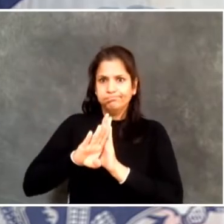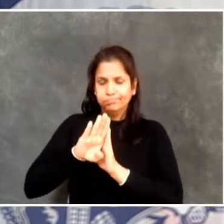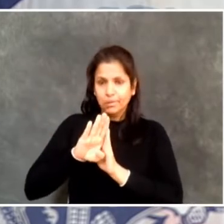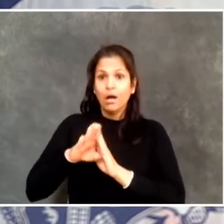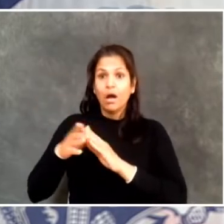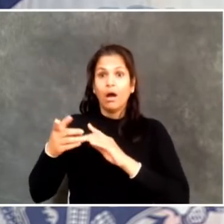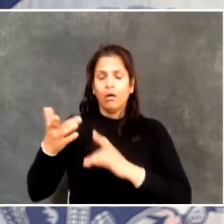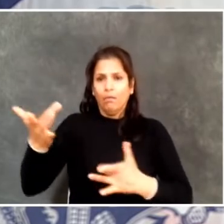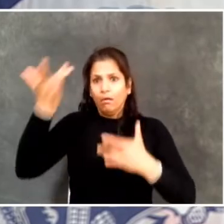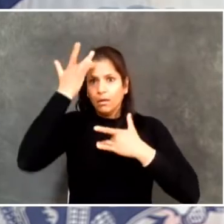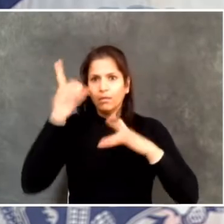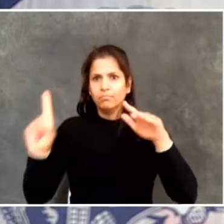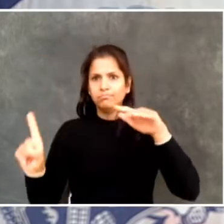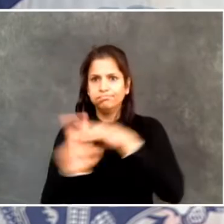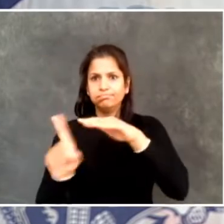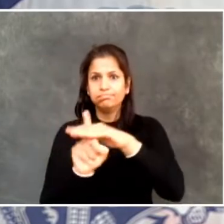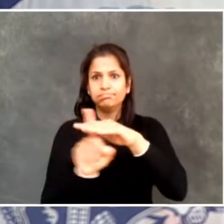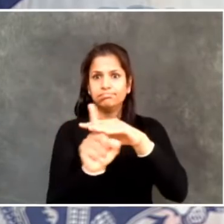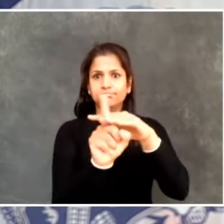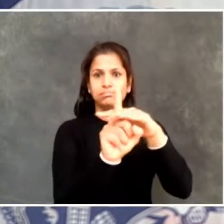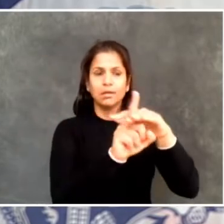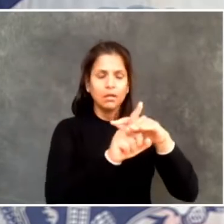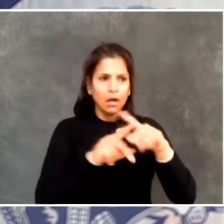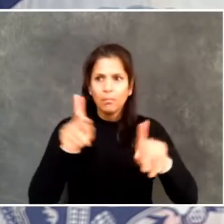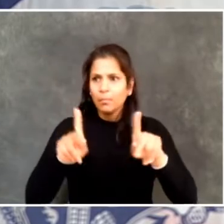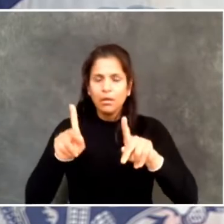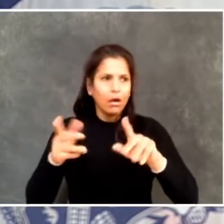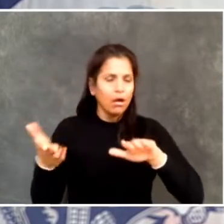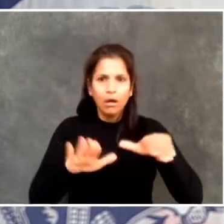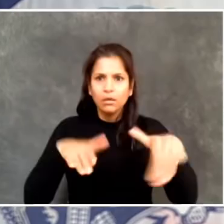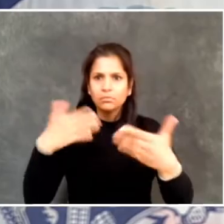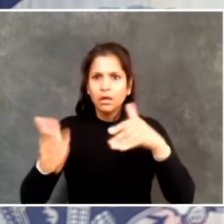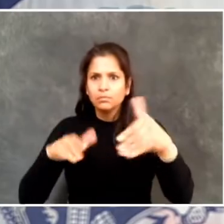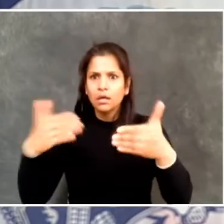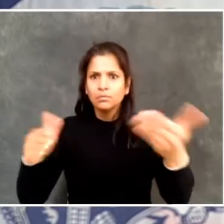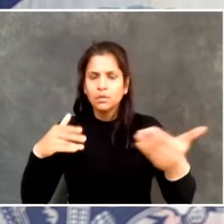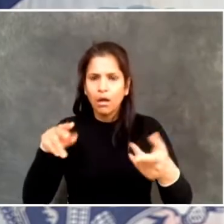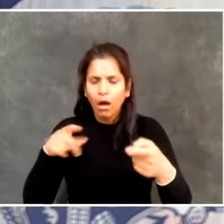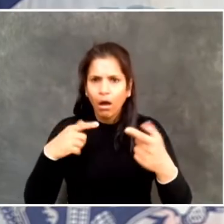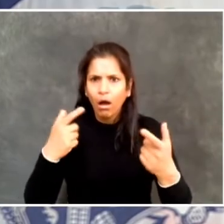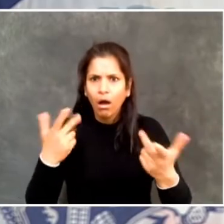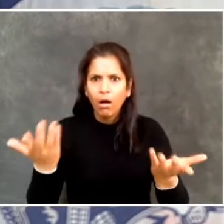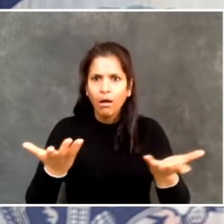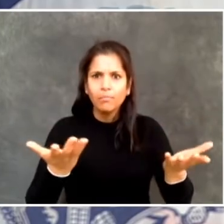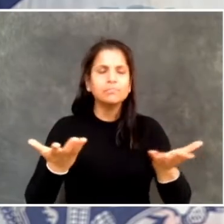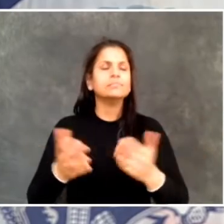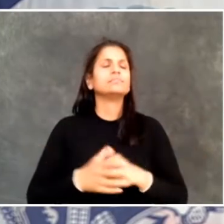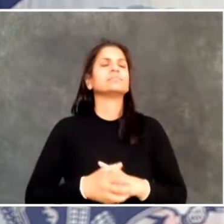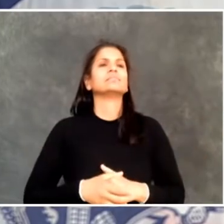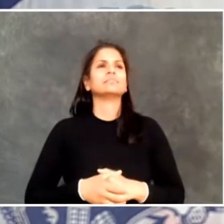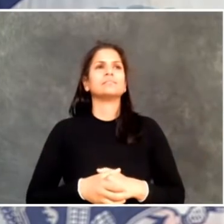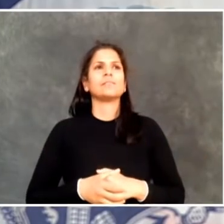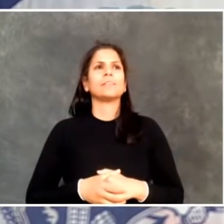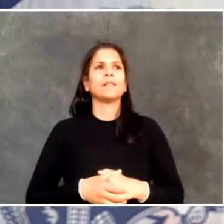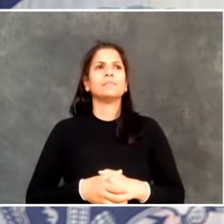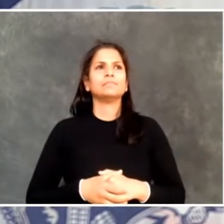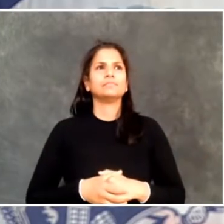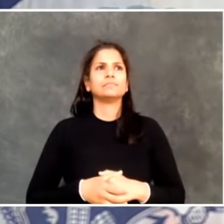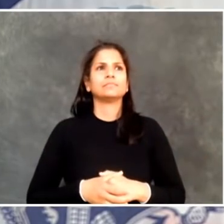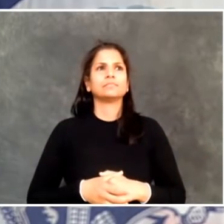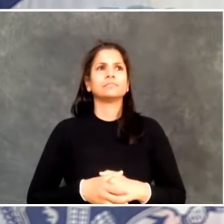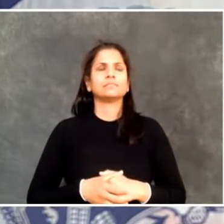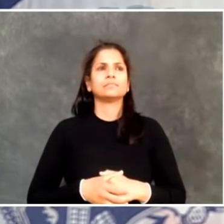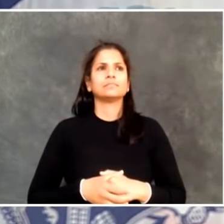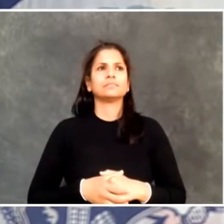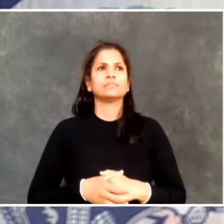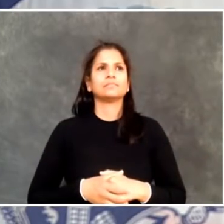escalate quickly. So we were securing the ability of our hospitals to fight this battle. But then